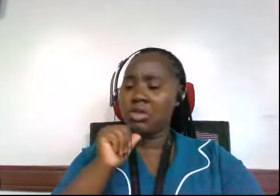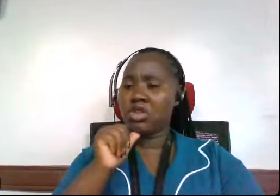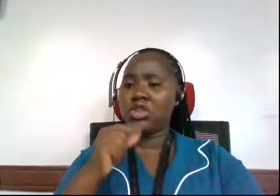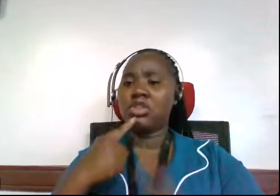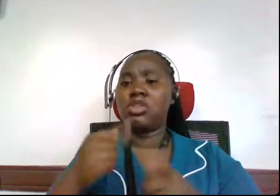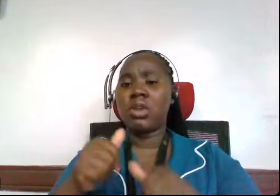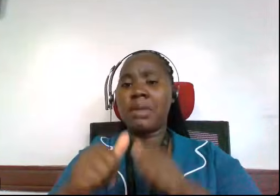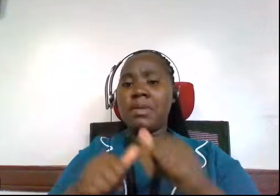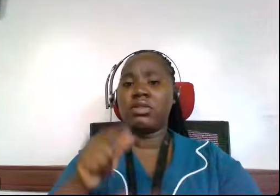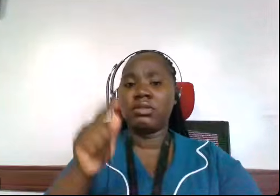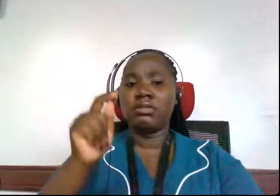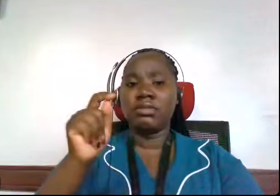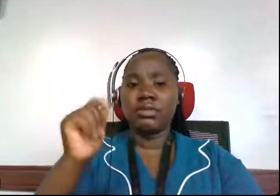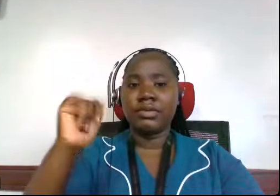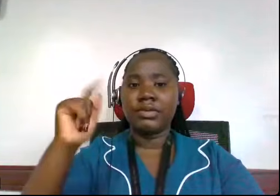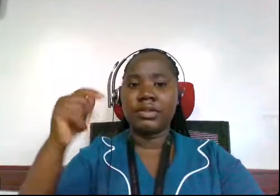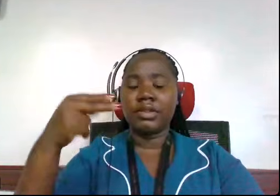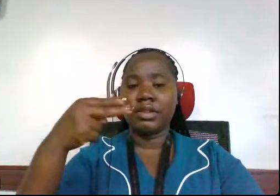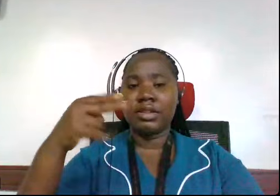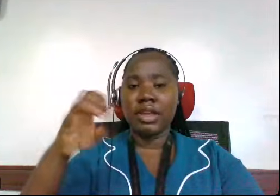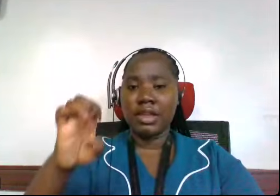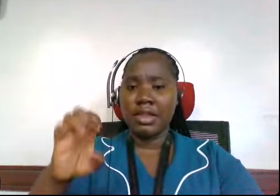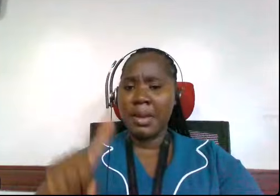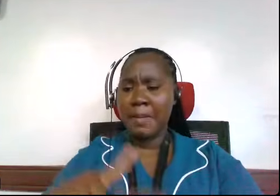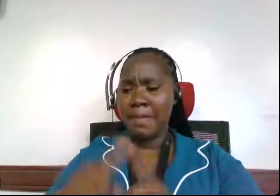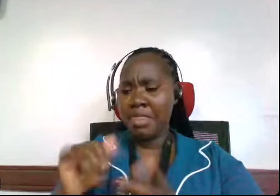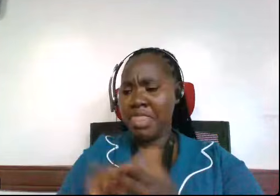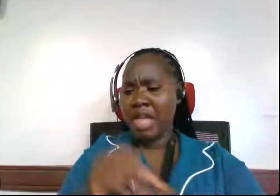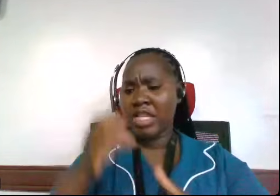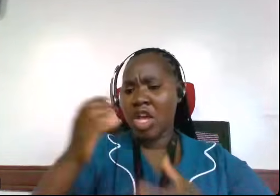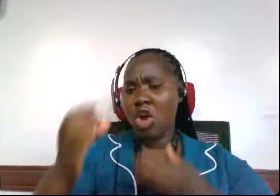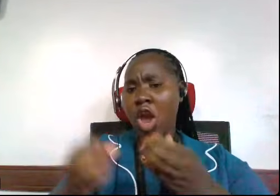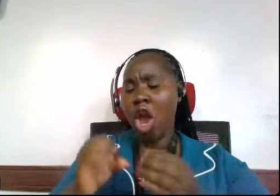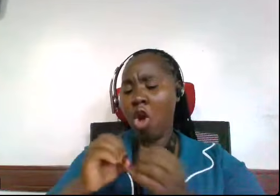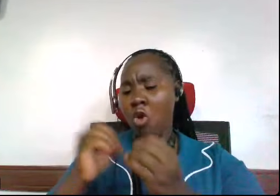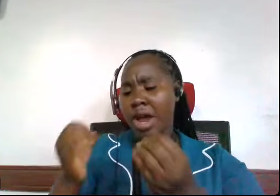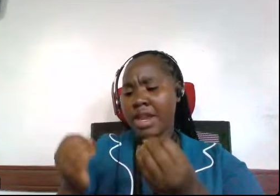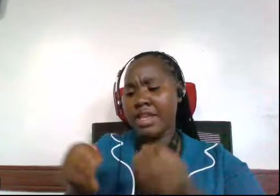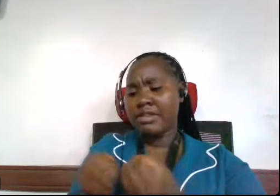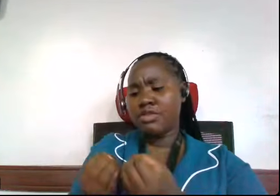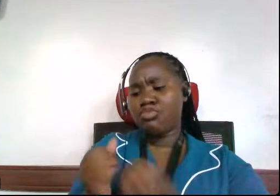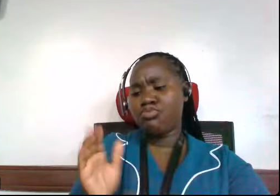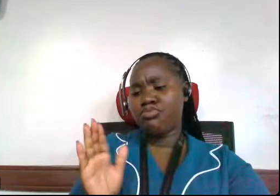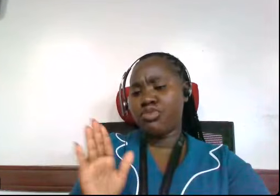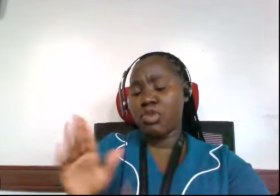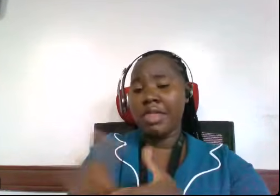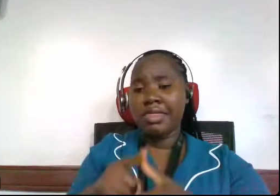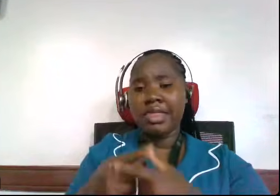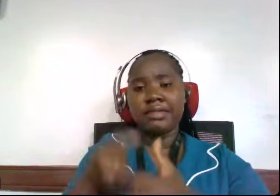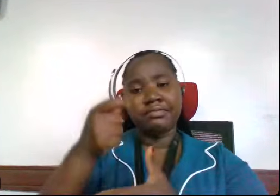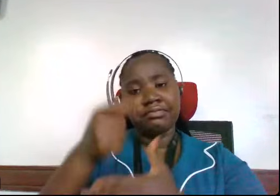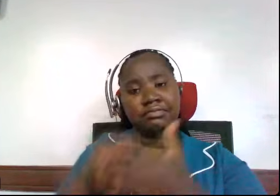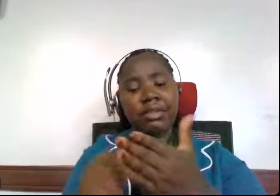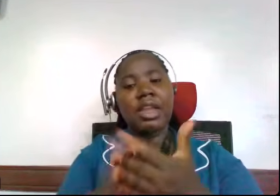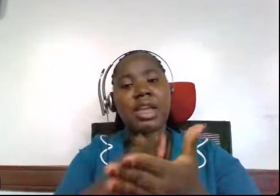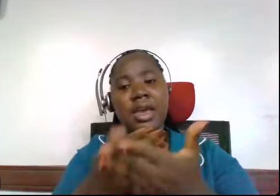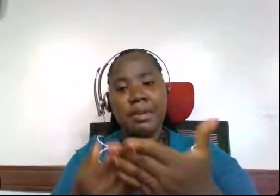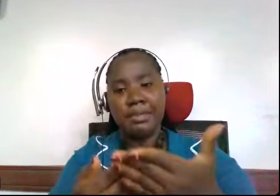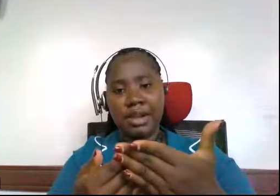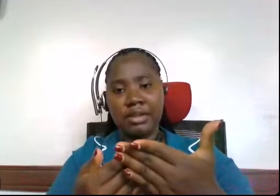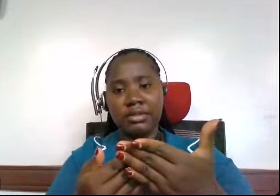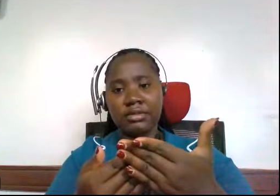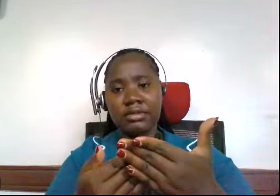offering. But on that commercial part of the organization, then taxation will apply so long as they don't